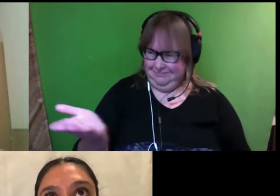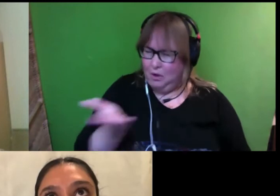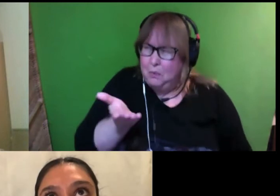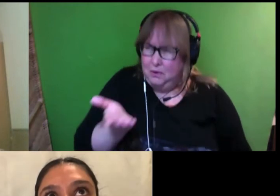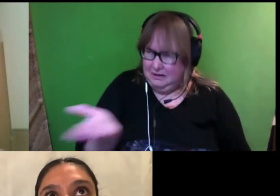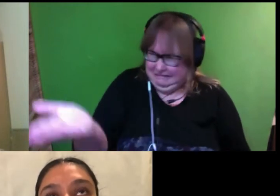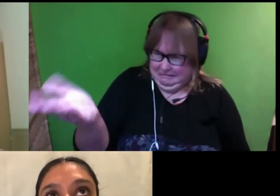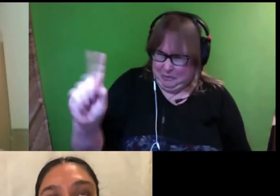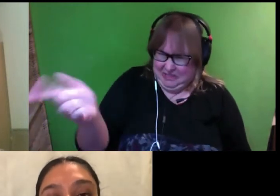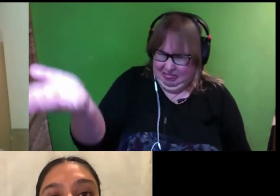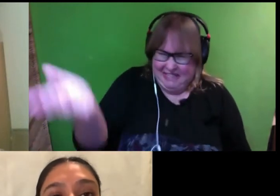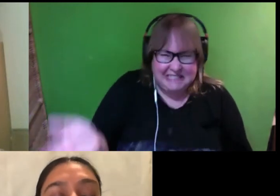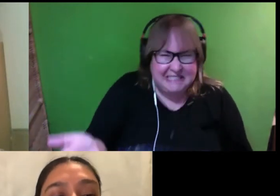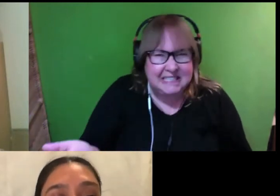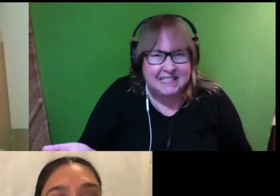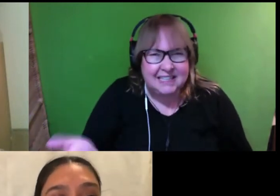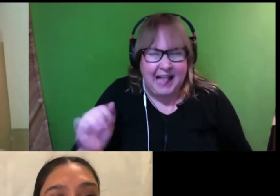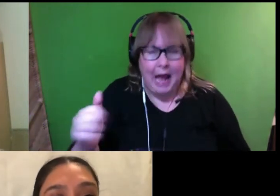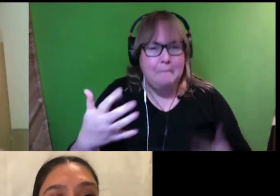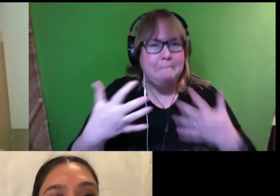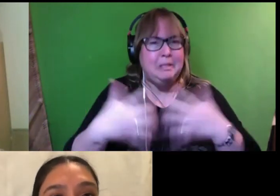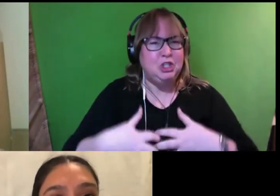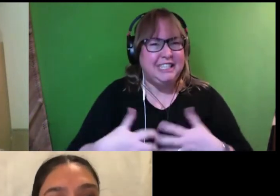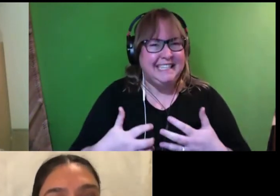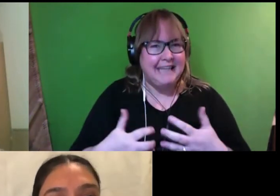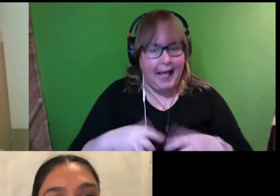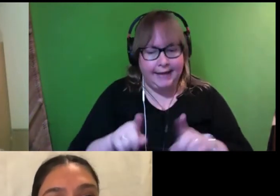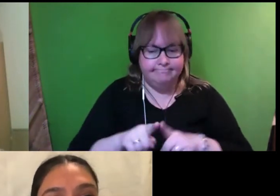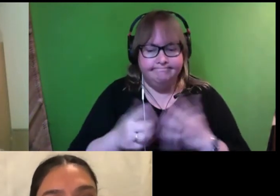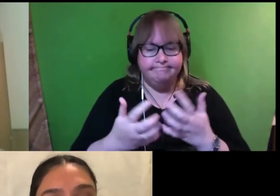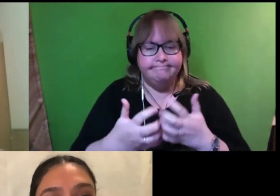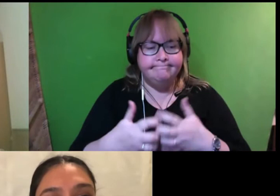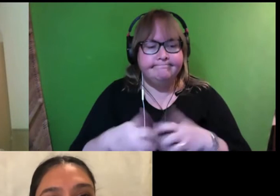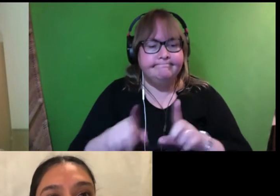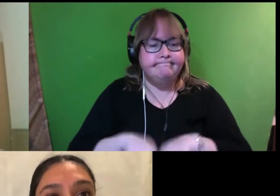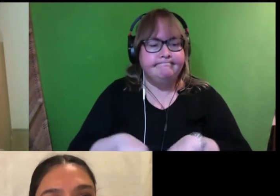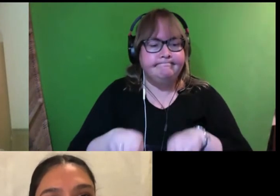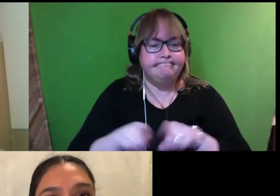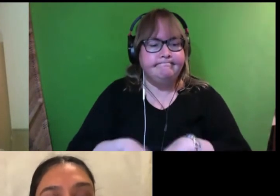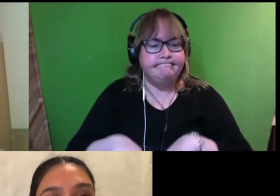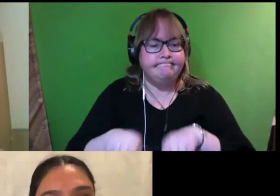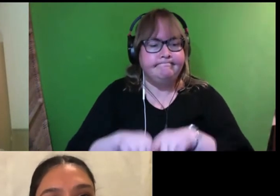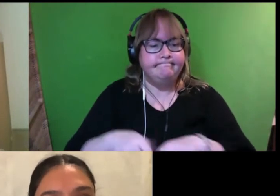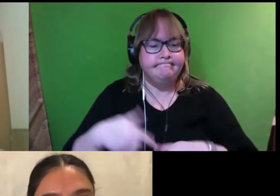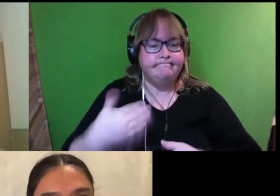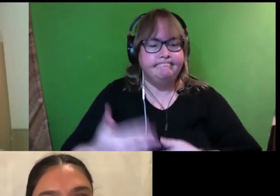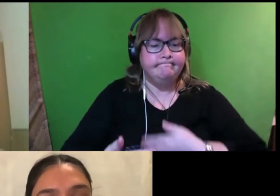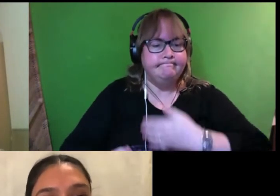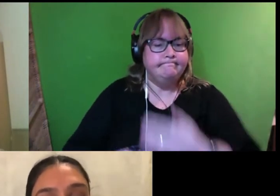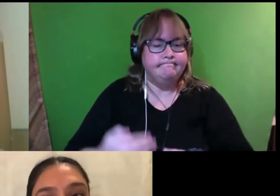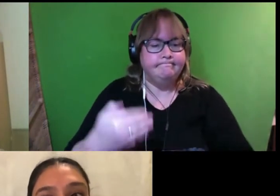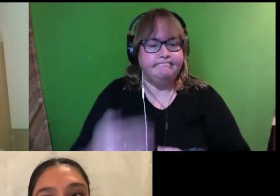was the way that a machine would move, the dynamics of a machine, that there were cogs that needed to